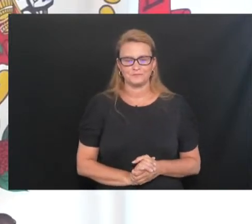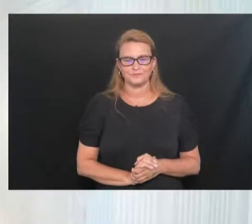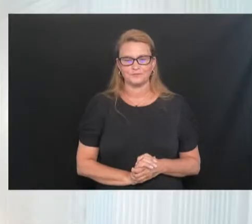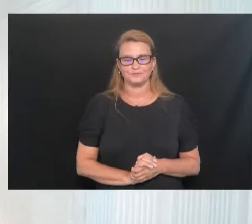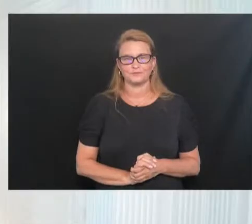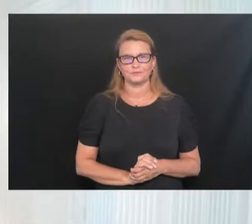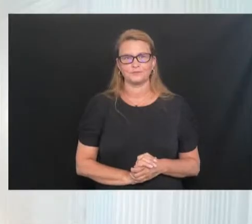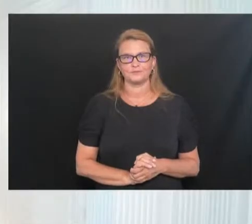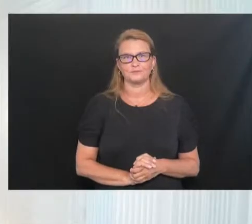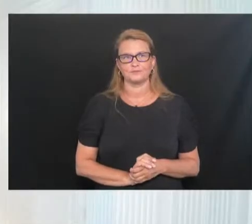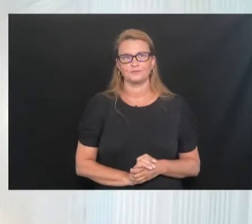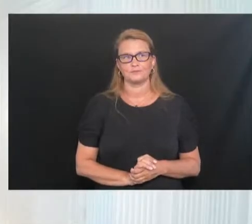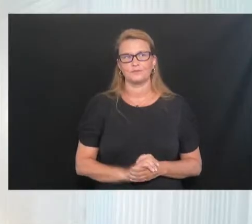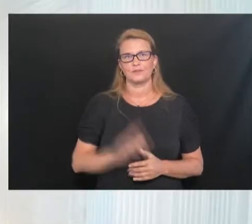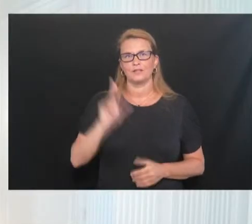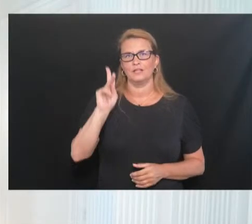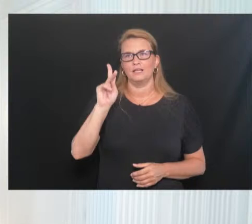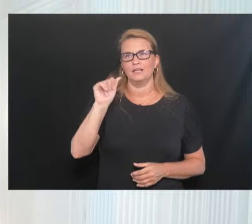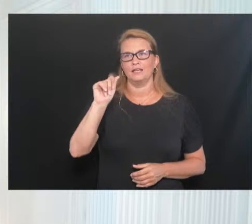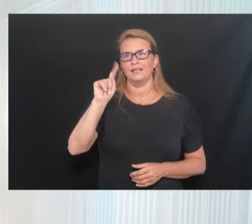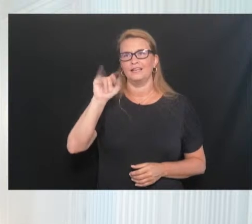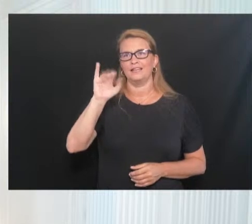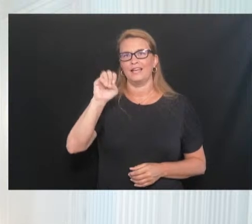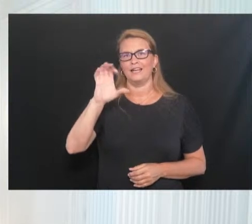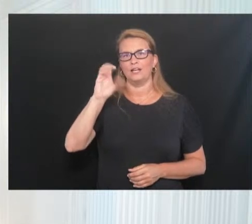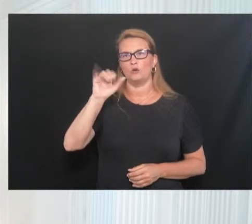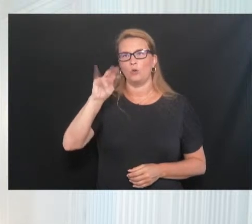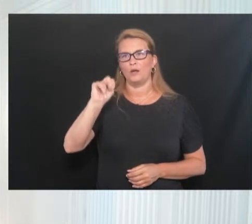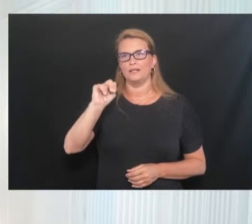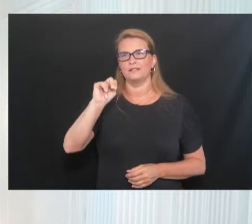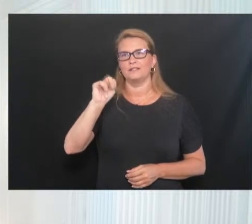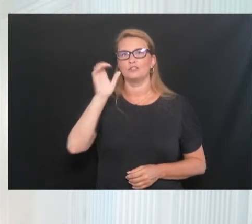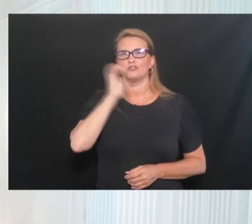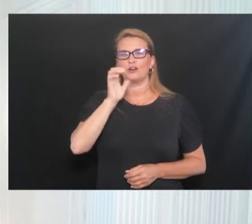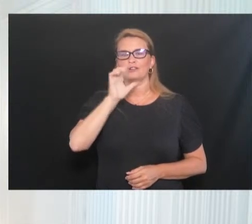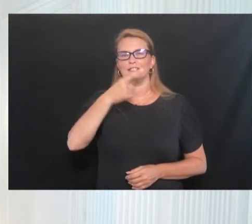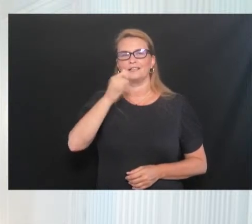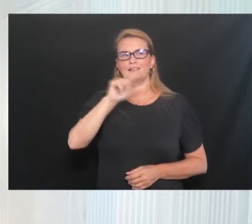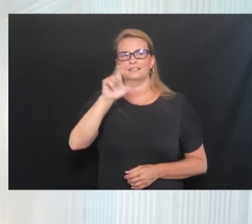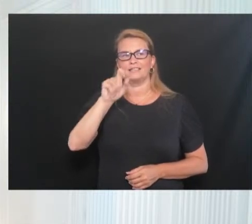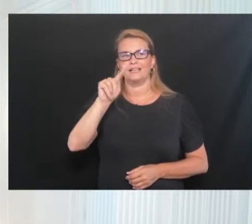All right, thank you, Brendan. Next to Katie Coyne with the Charleston Gazette-Mail.